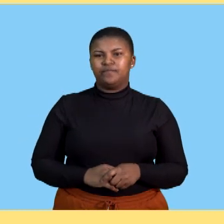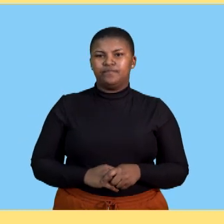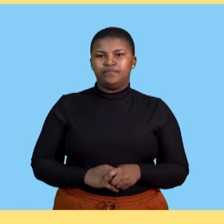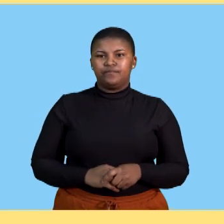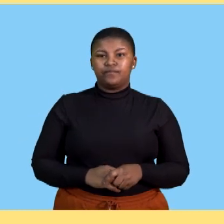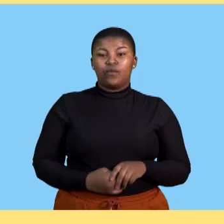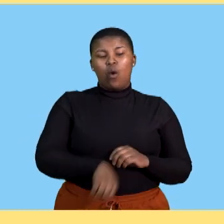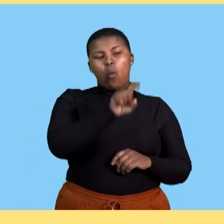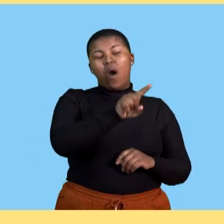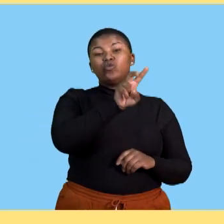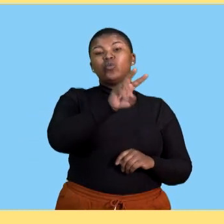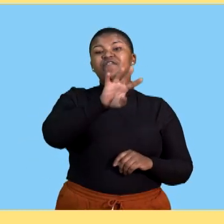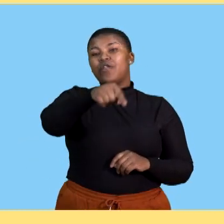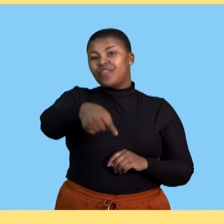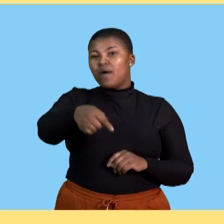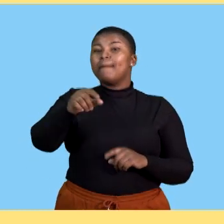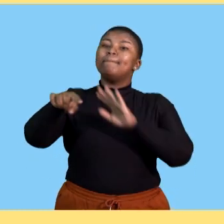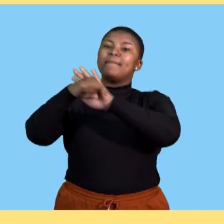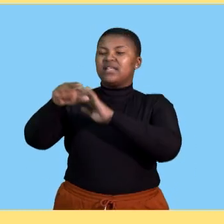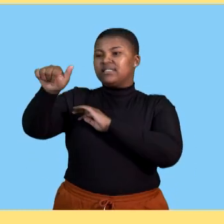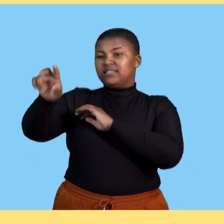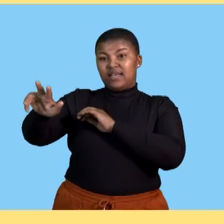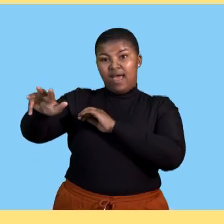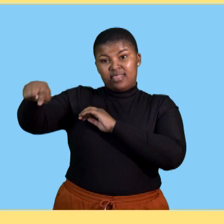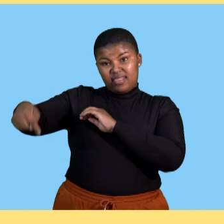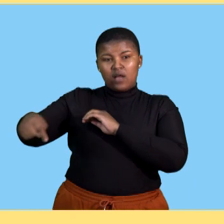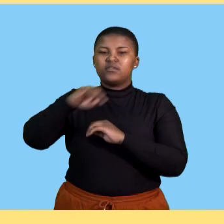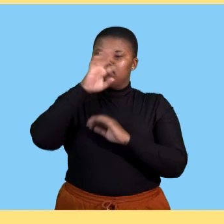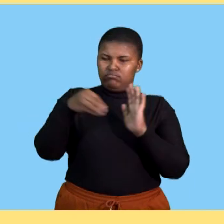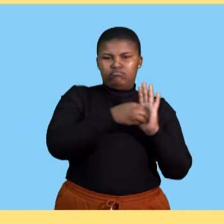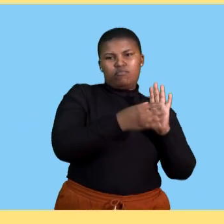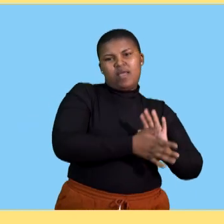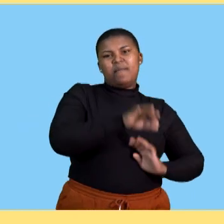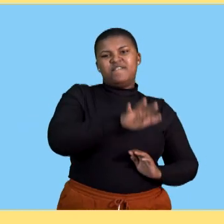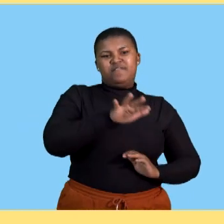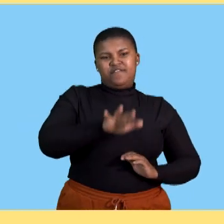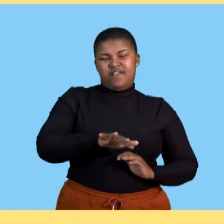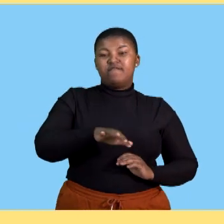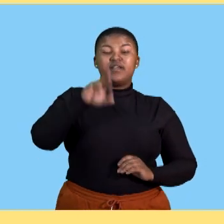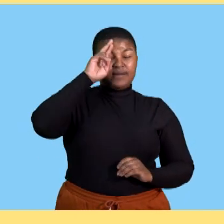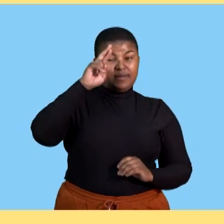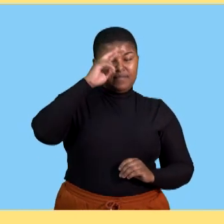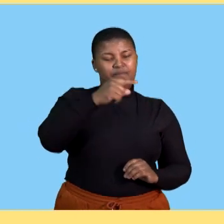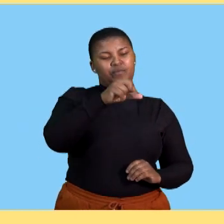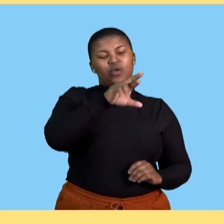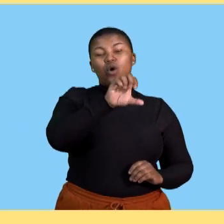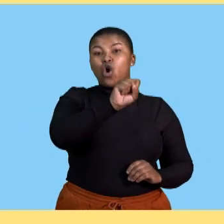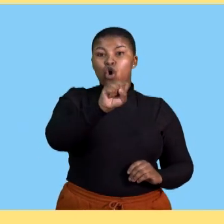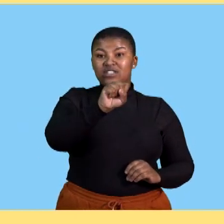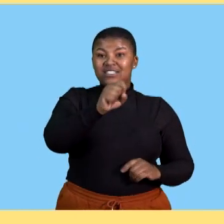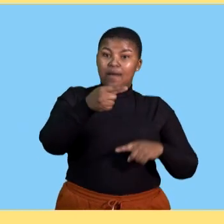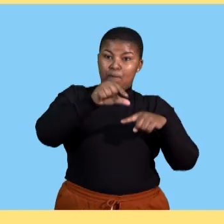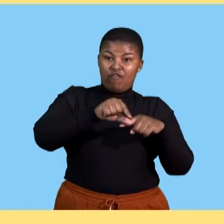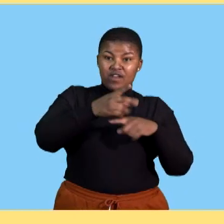55,000. 124 minus 69 gives you 55. So you come here, you say your gross profit. Remember, this is